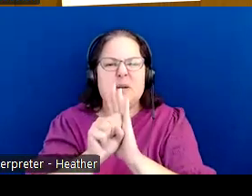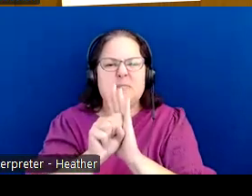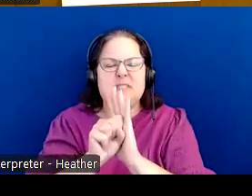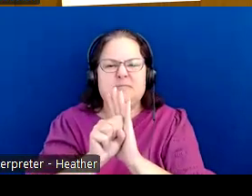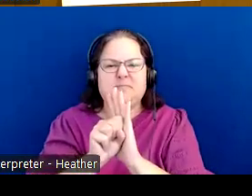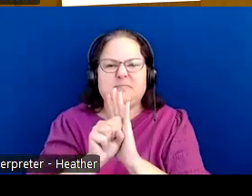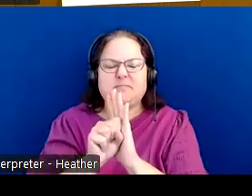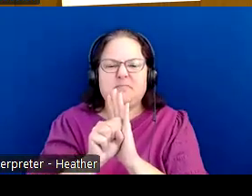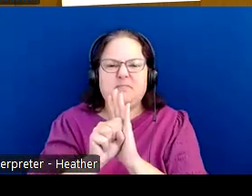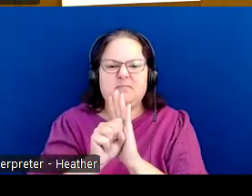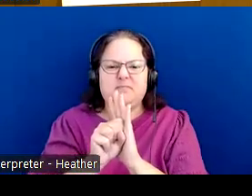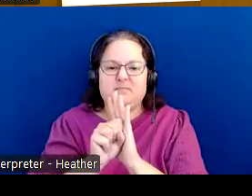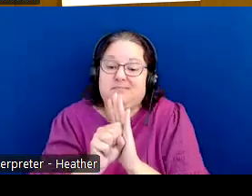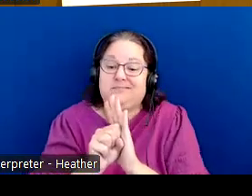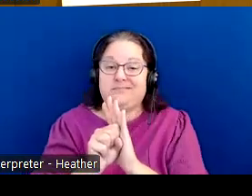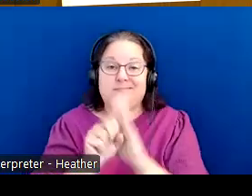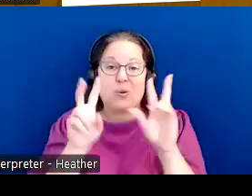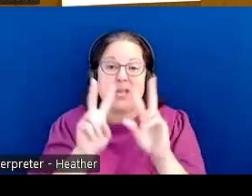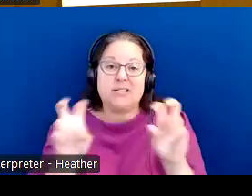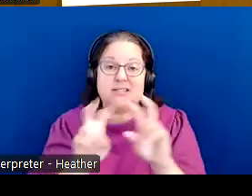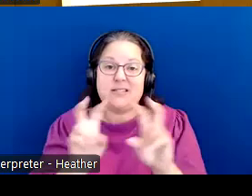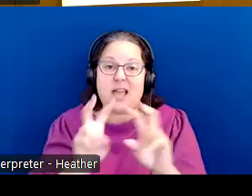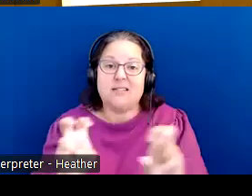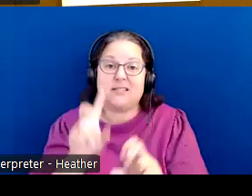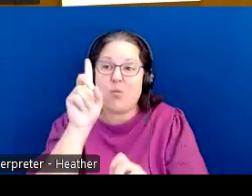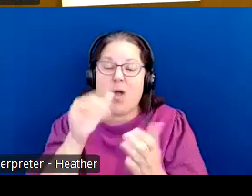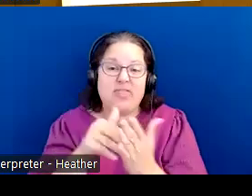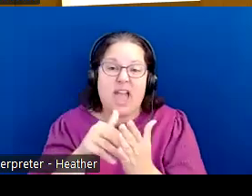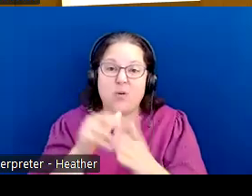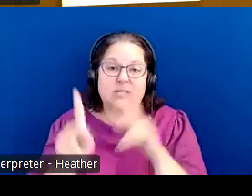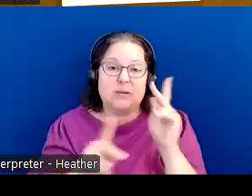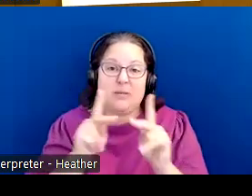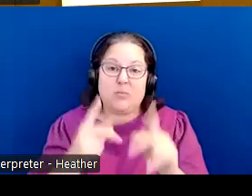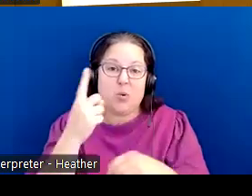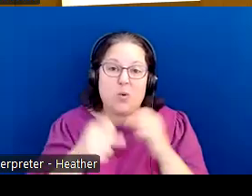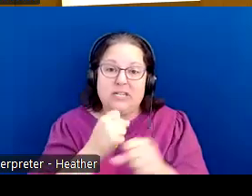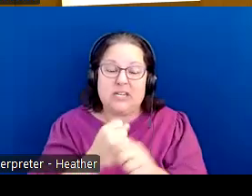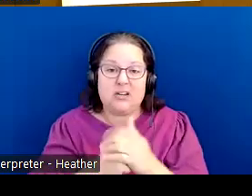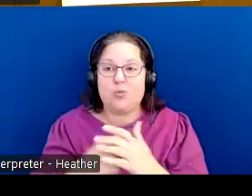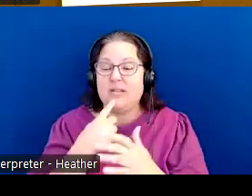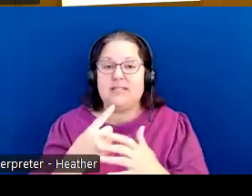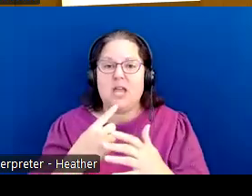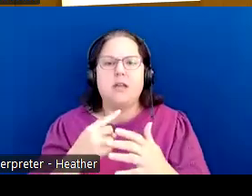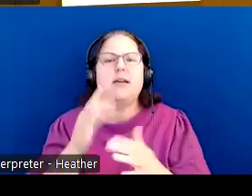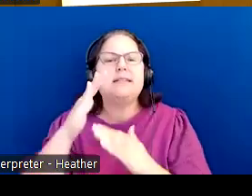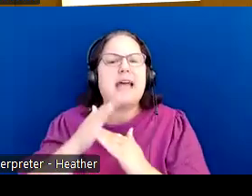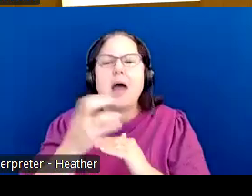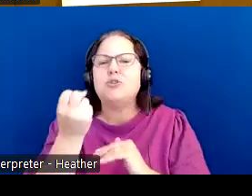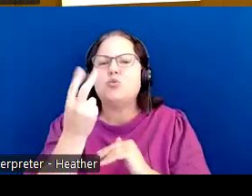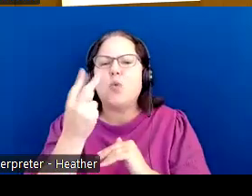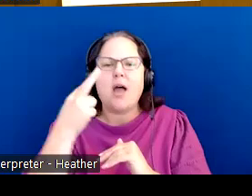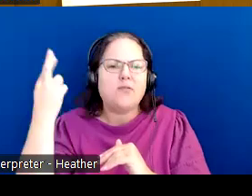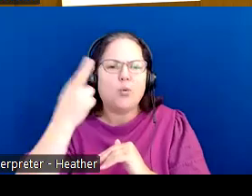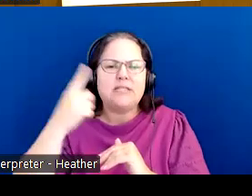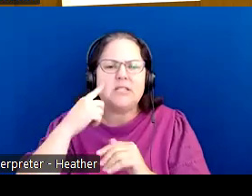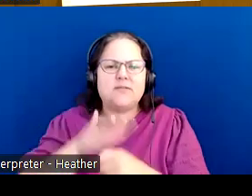assess then pretty much anybody, 1,000 people over 8 years on this, asked them to rank your top 12 reasons for distress. And then I